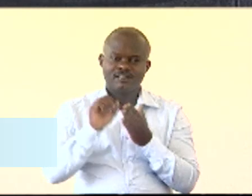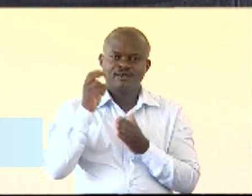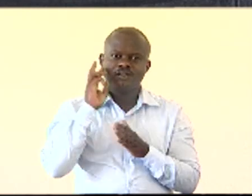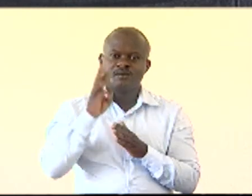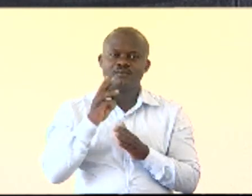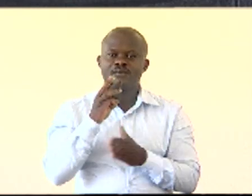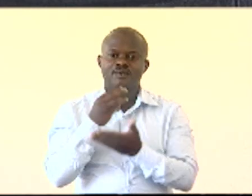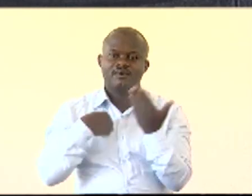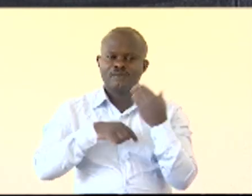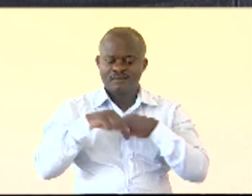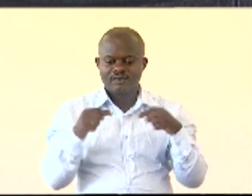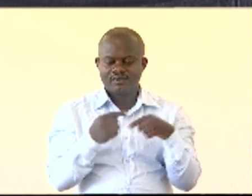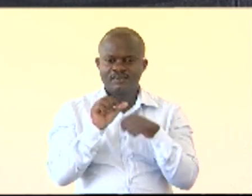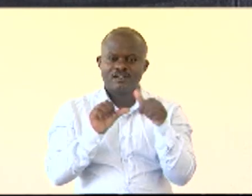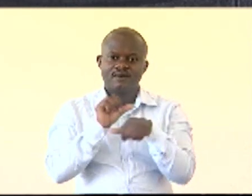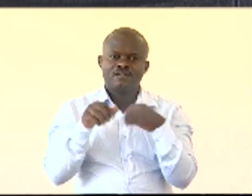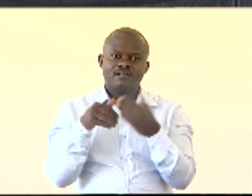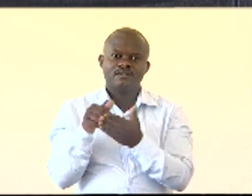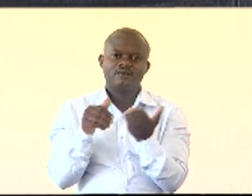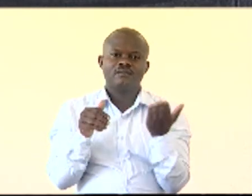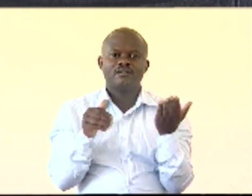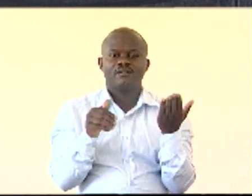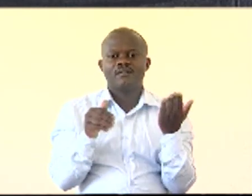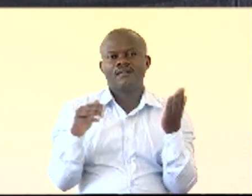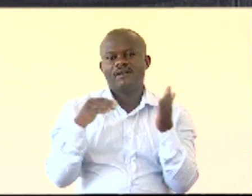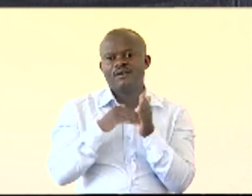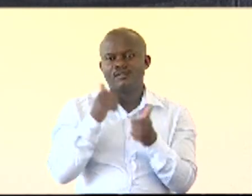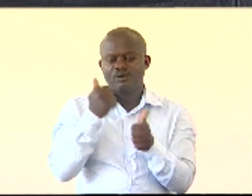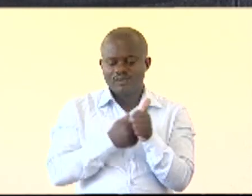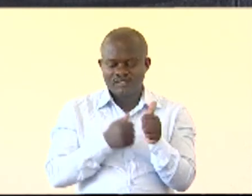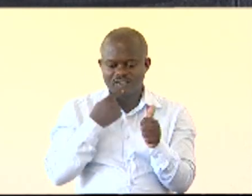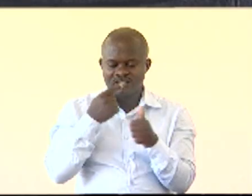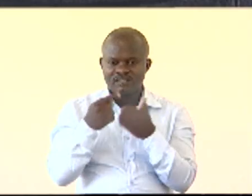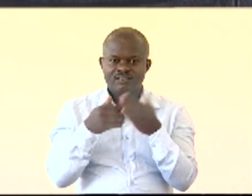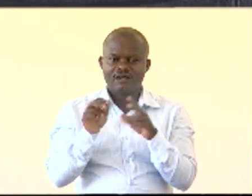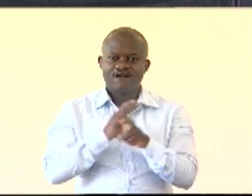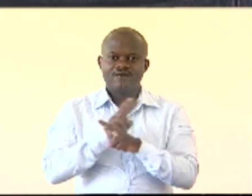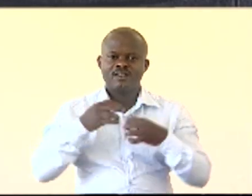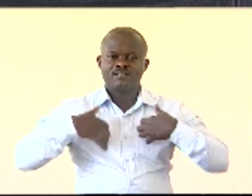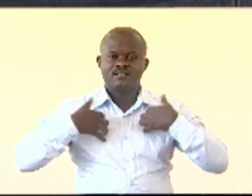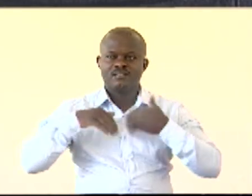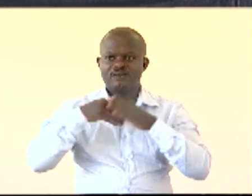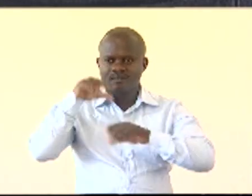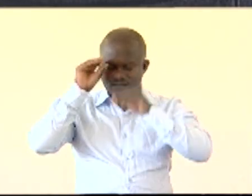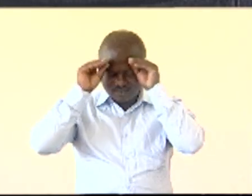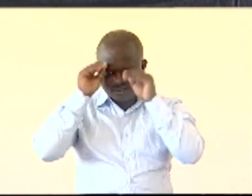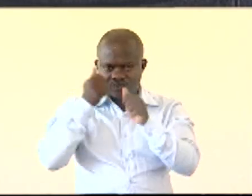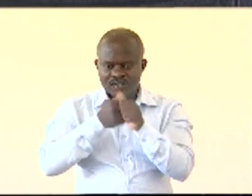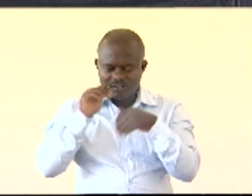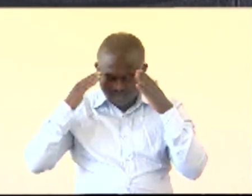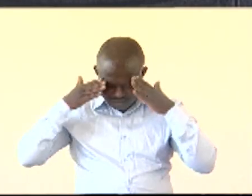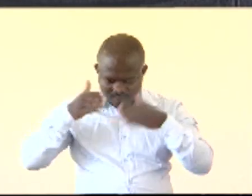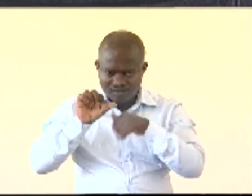we are going to discuss about Unit 12, and which is a very interesting lesson or unit, which is concerning